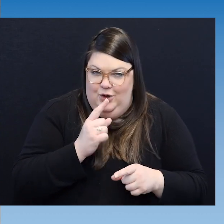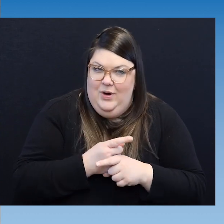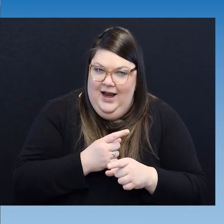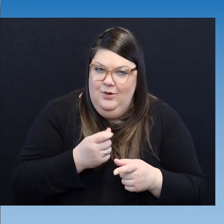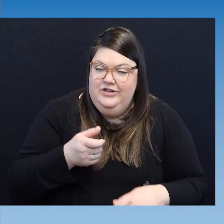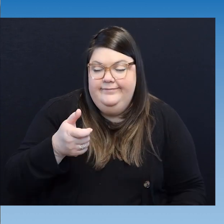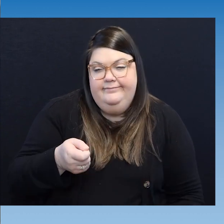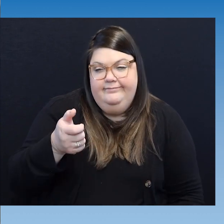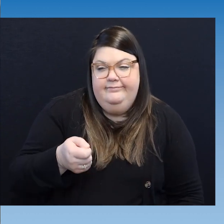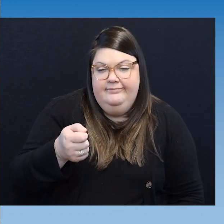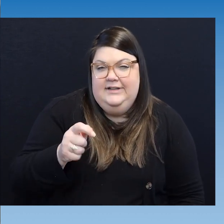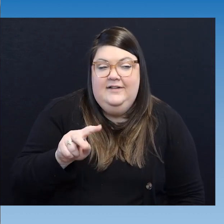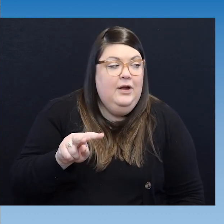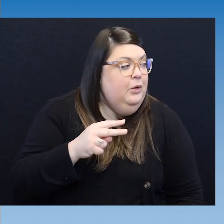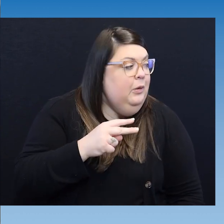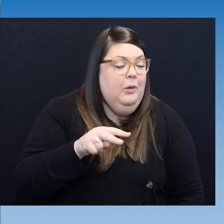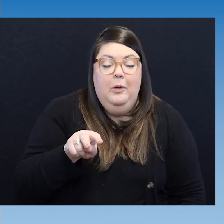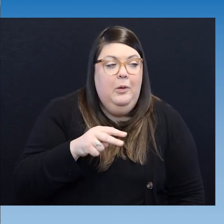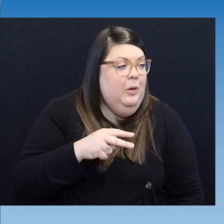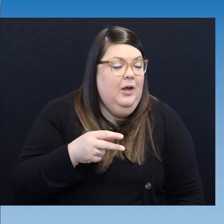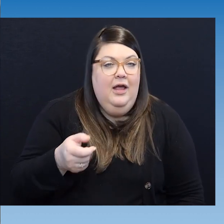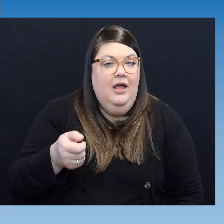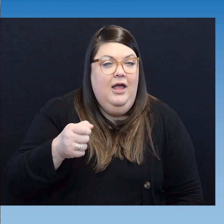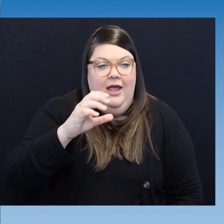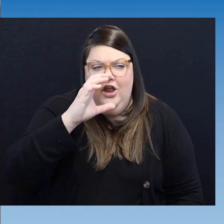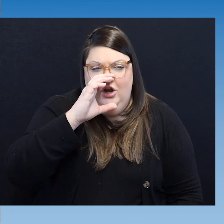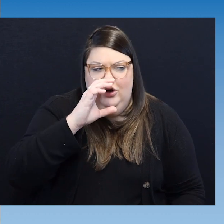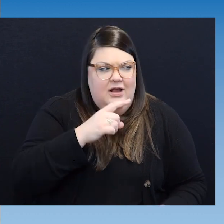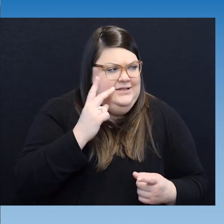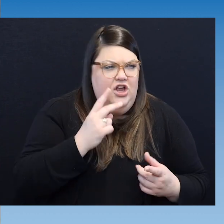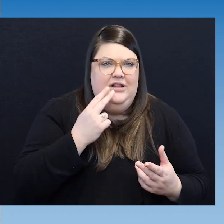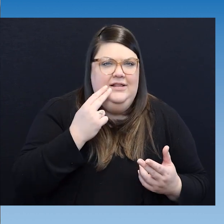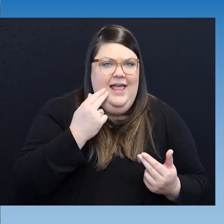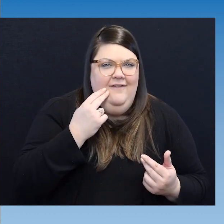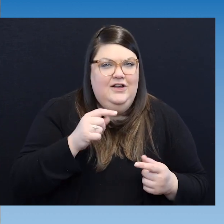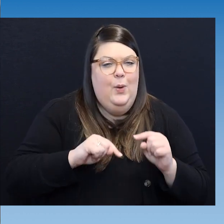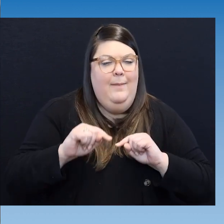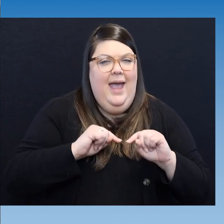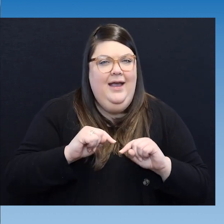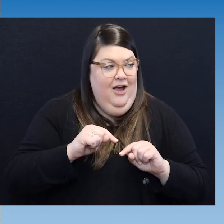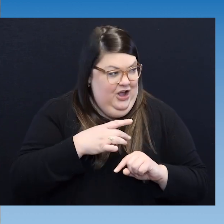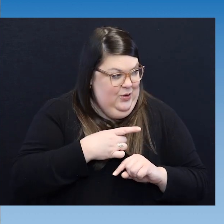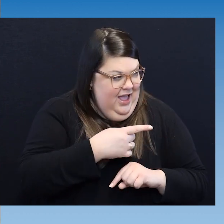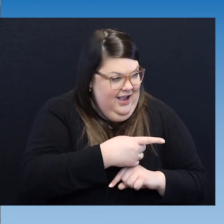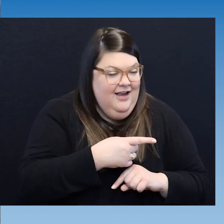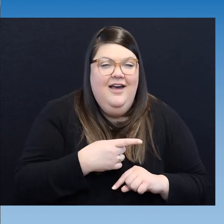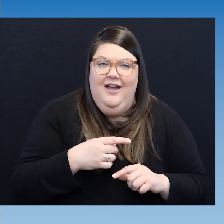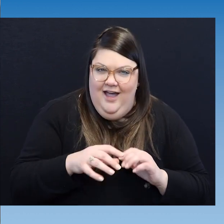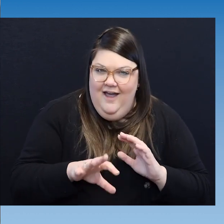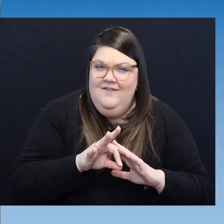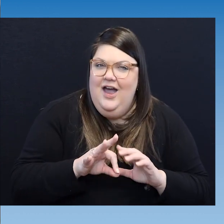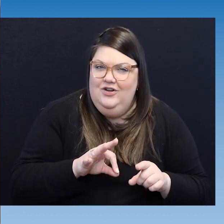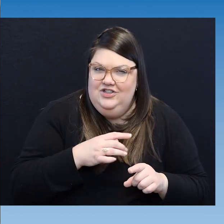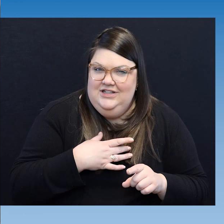was right. I was just changing the channels and I kept looking at her, and all of a sudden she started laughing. I'm like, let me go back. And I said, oh, you like this. And, you know, and then I found